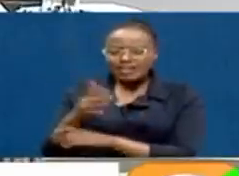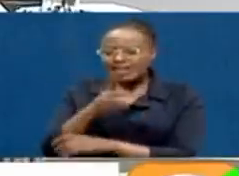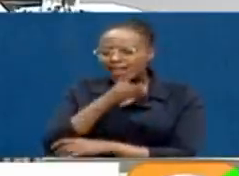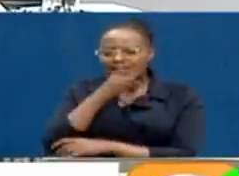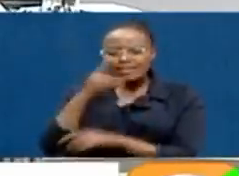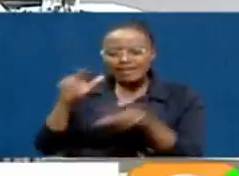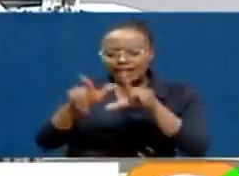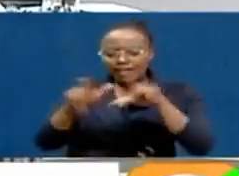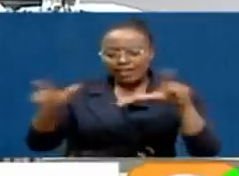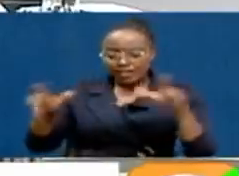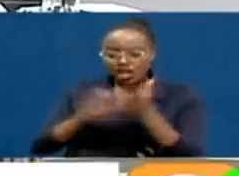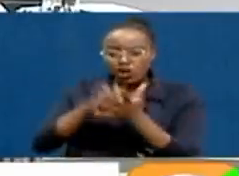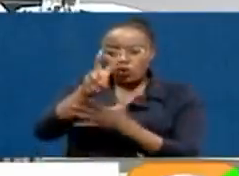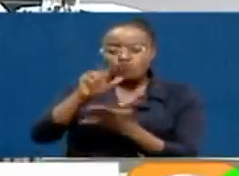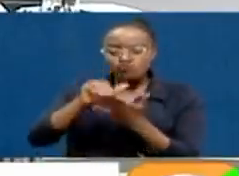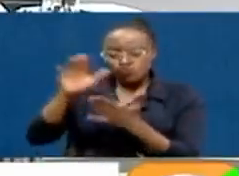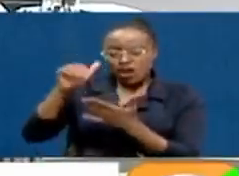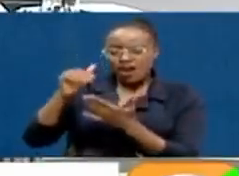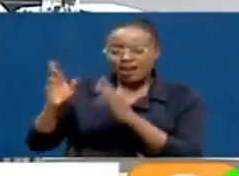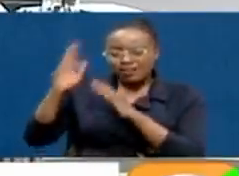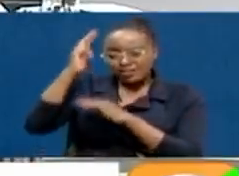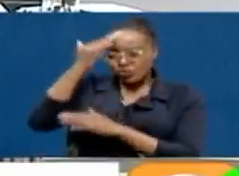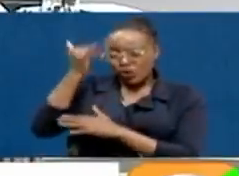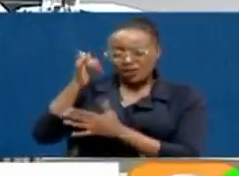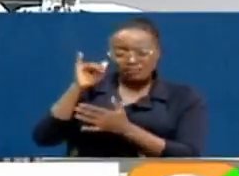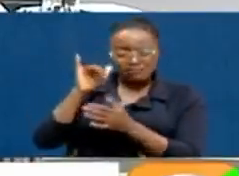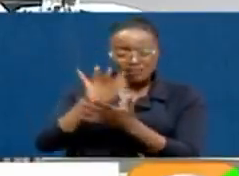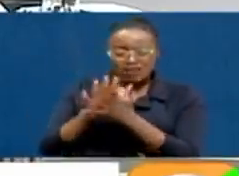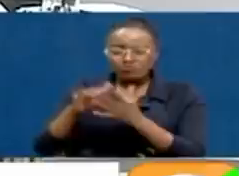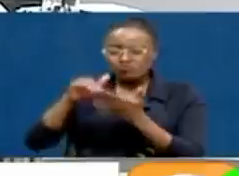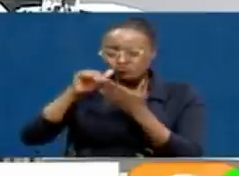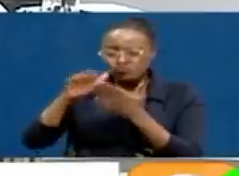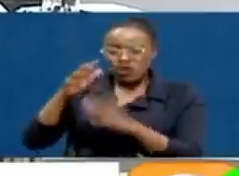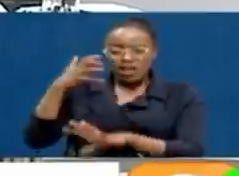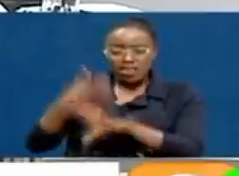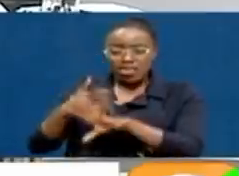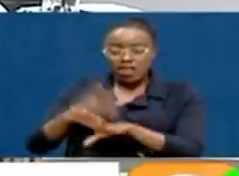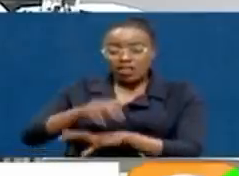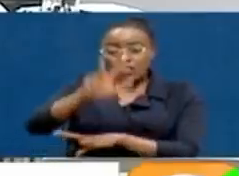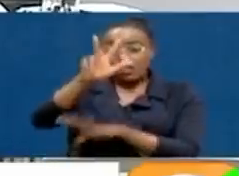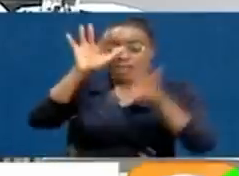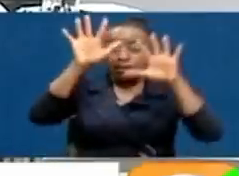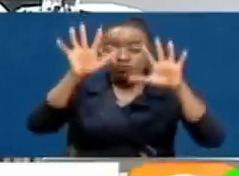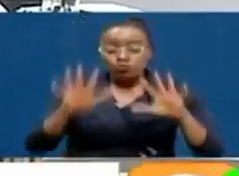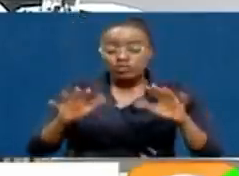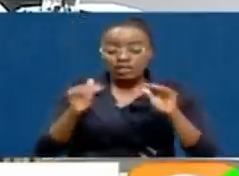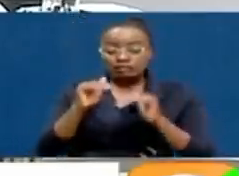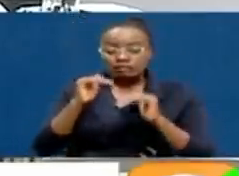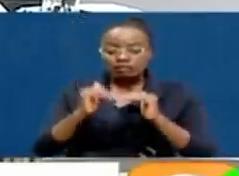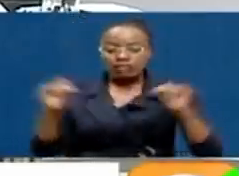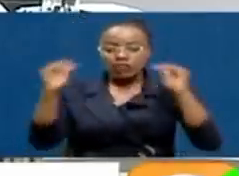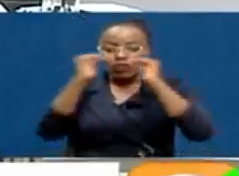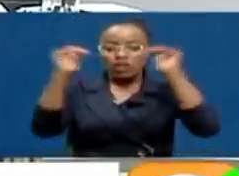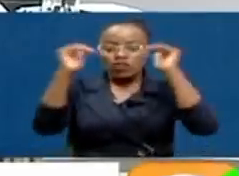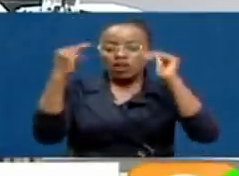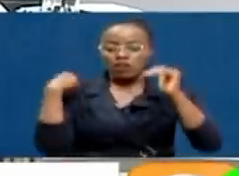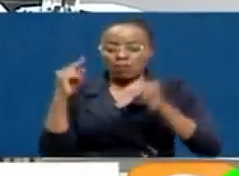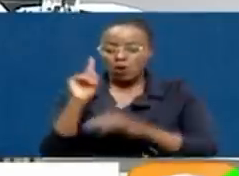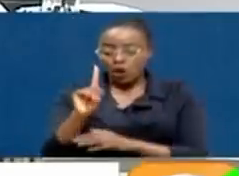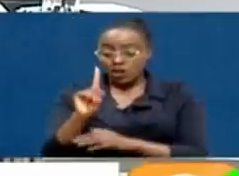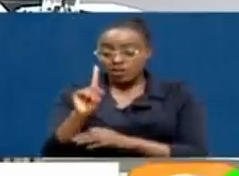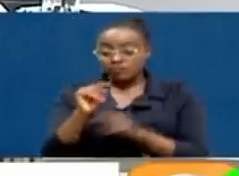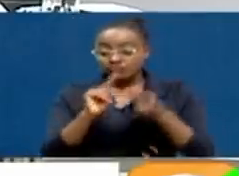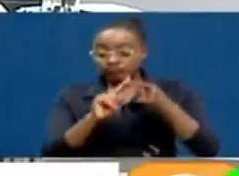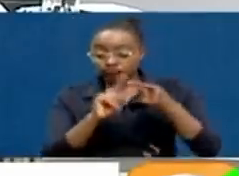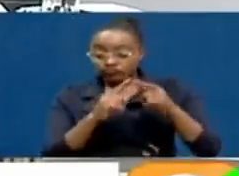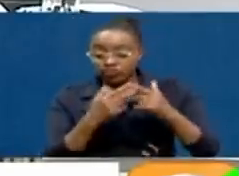can see right here. But there's more to this, the reason why it becomes more complex. So there are three essential stages that it goes through. One is the egg, and